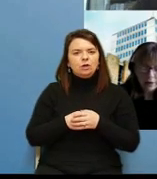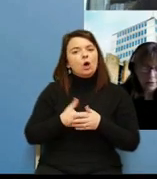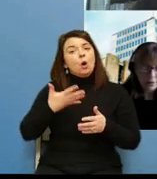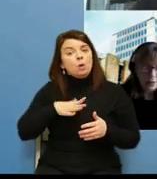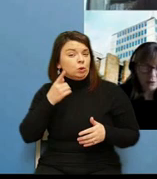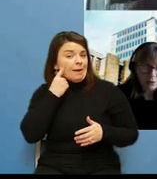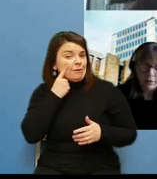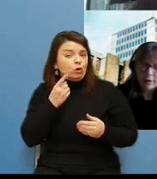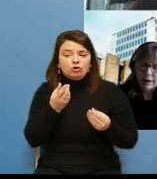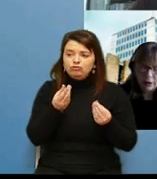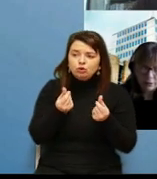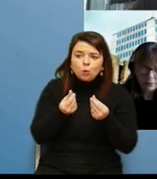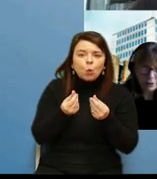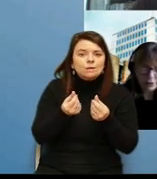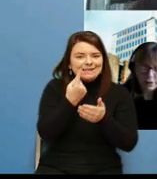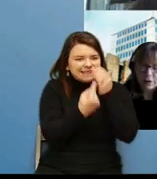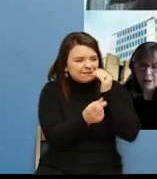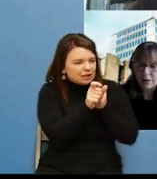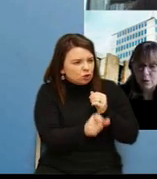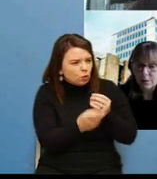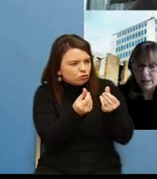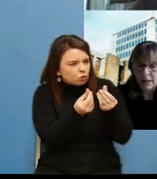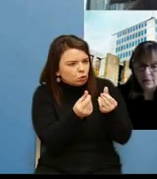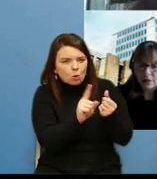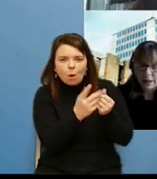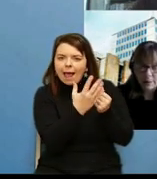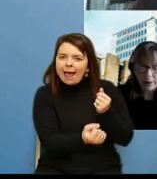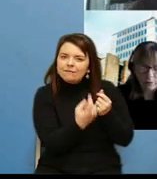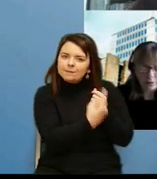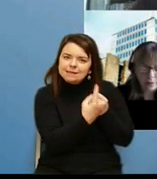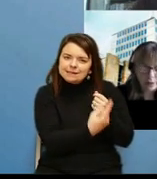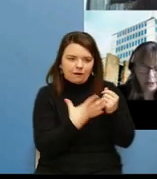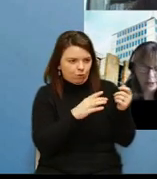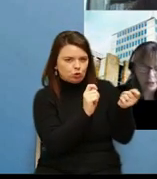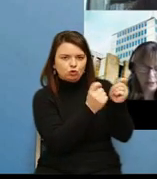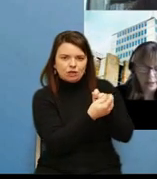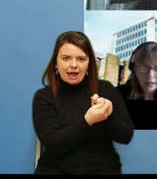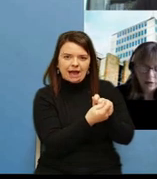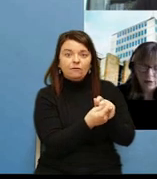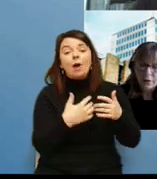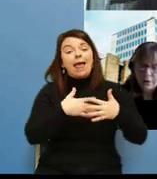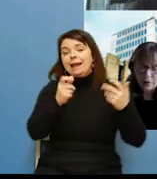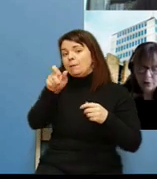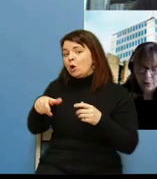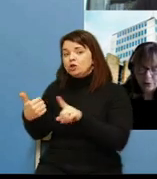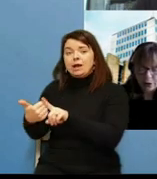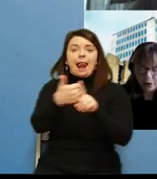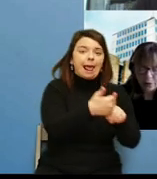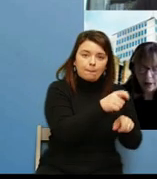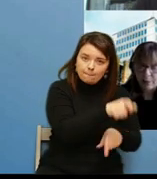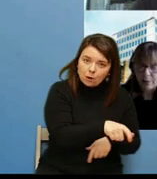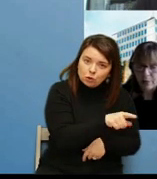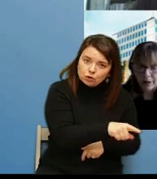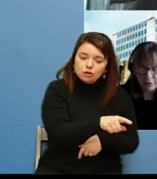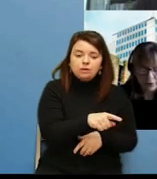So that offer is really around looking at resources for the individual themselves as they want to make changes, and also for anyone who wants